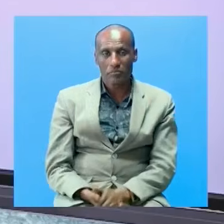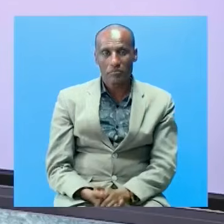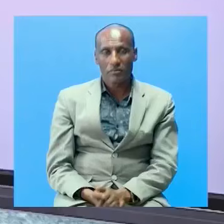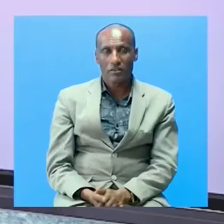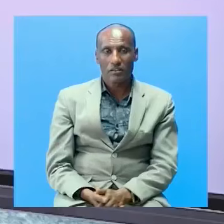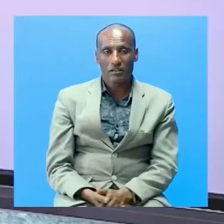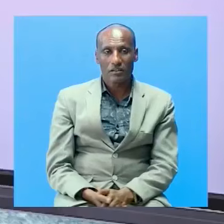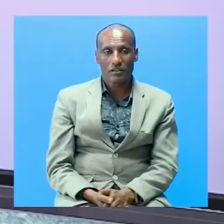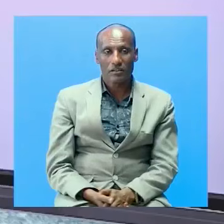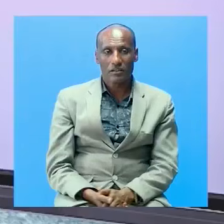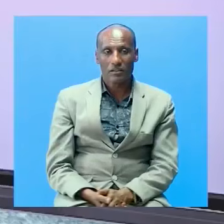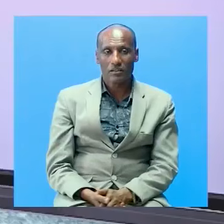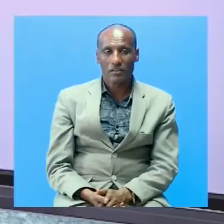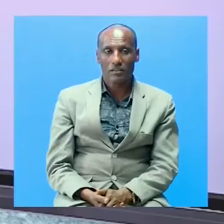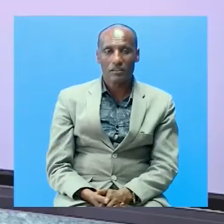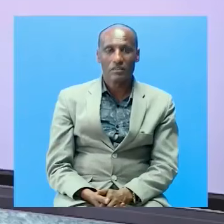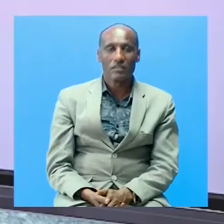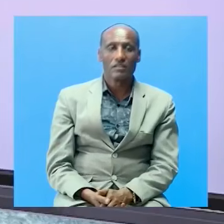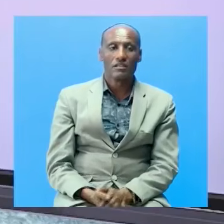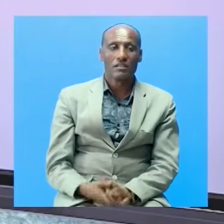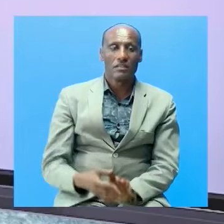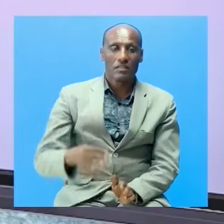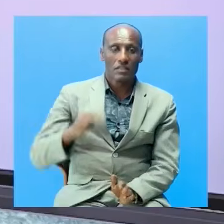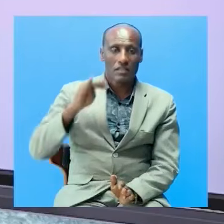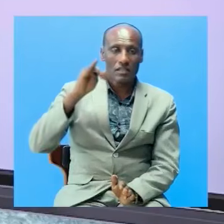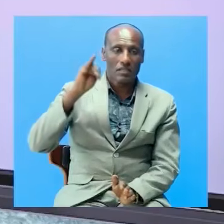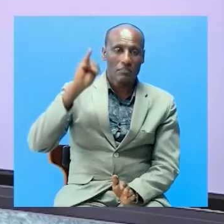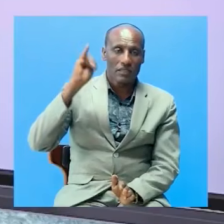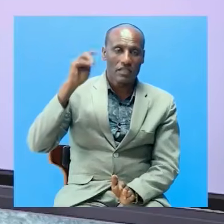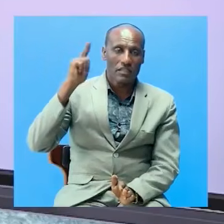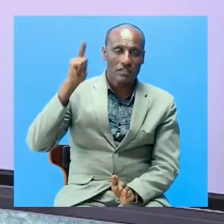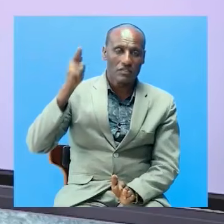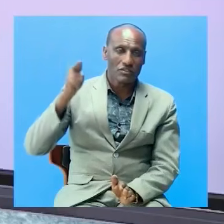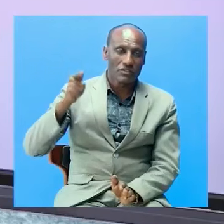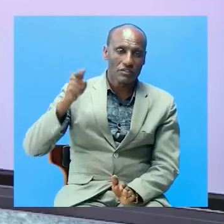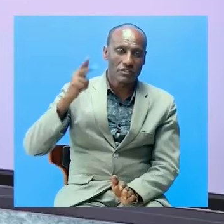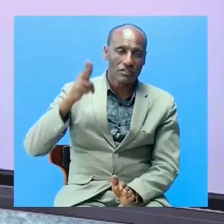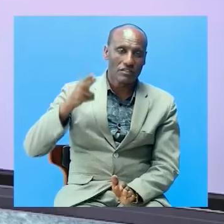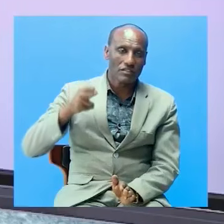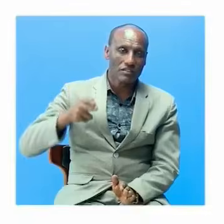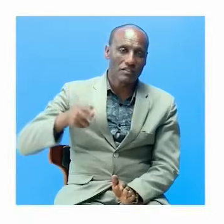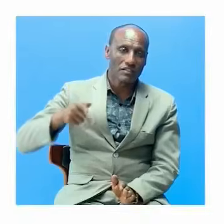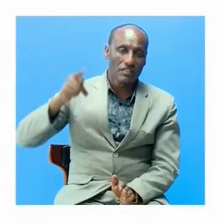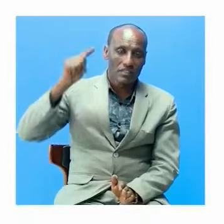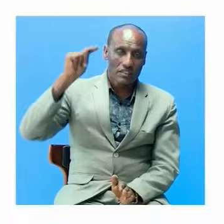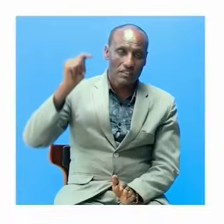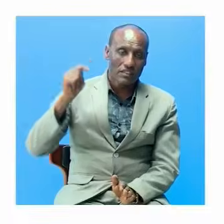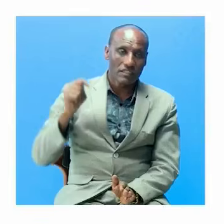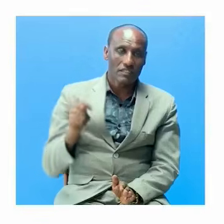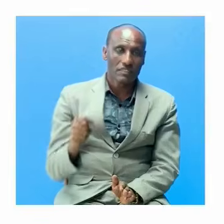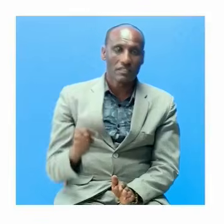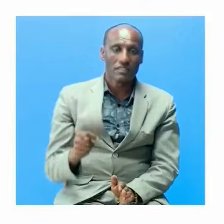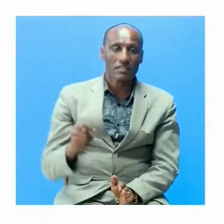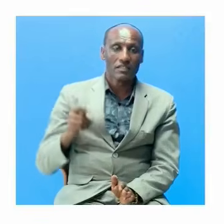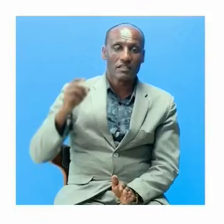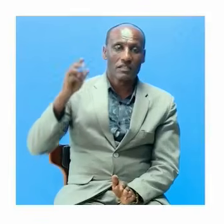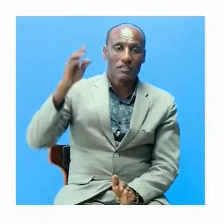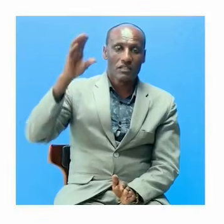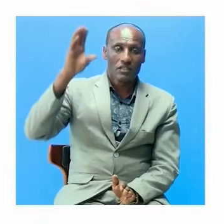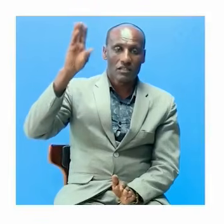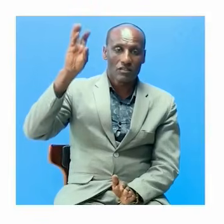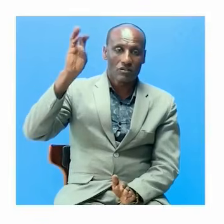The possibility rate is what? 40%. Okay? Look, might,